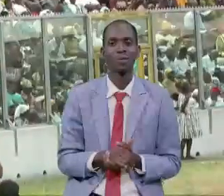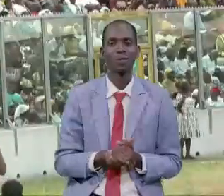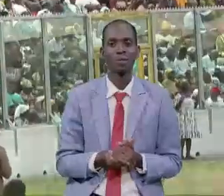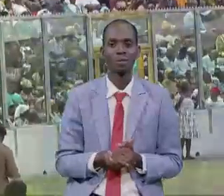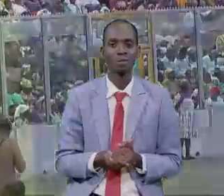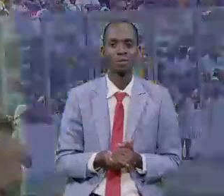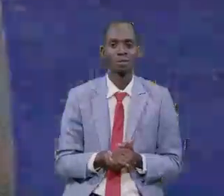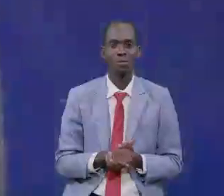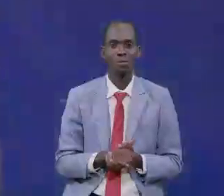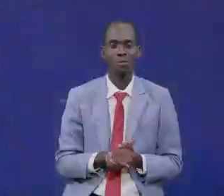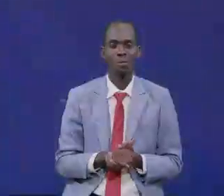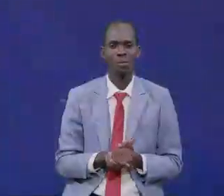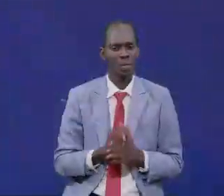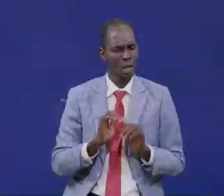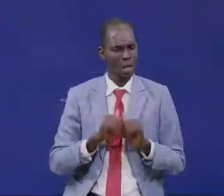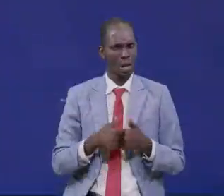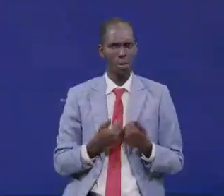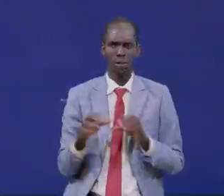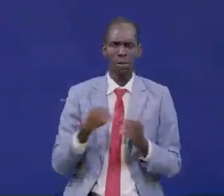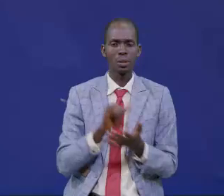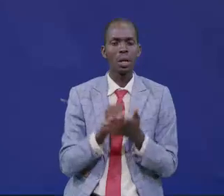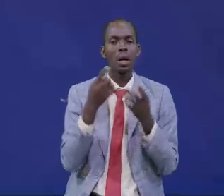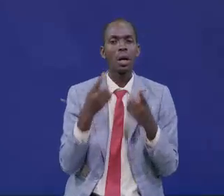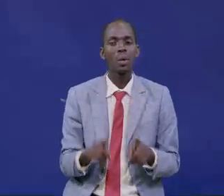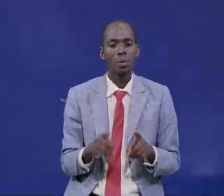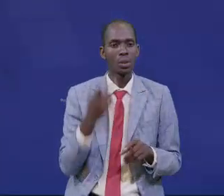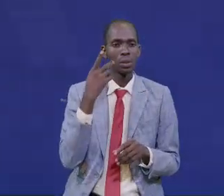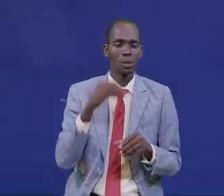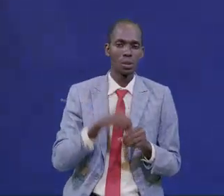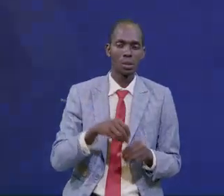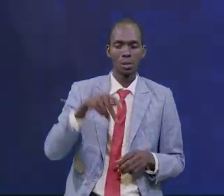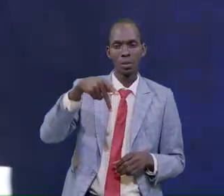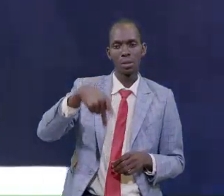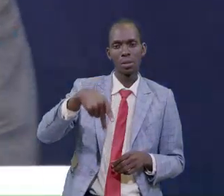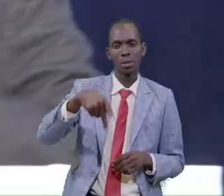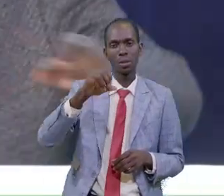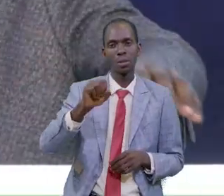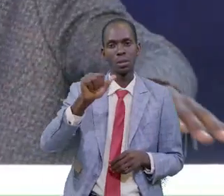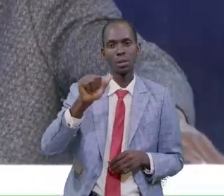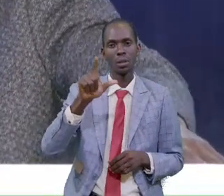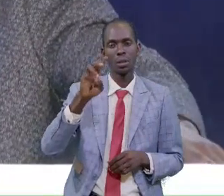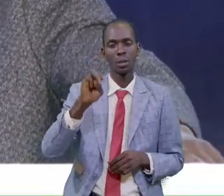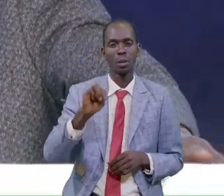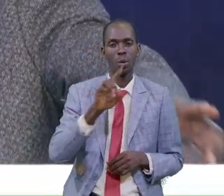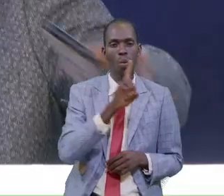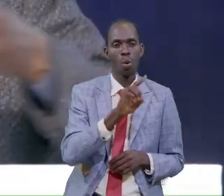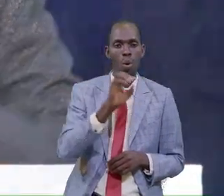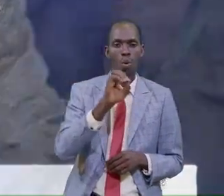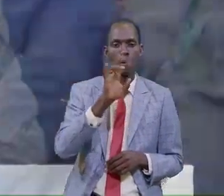How did that happen? Psalm 107, reading from verse 20.